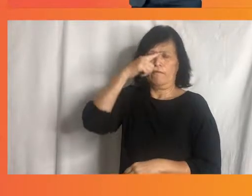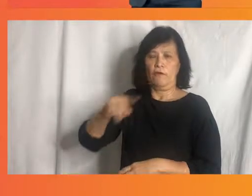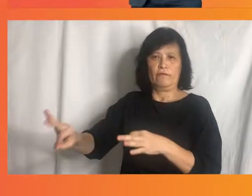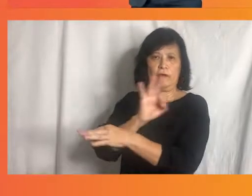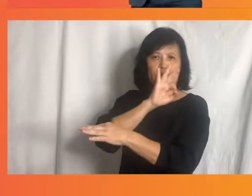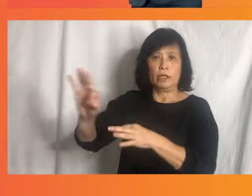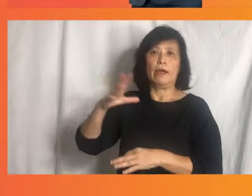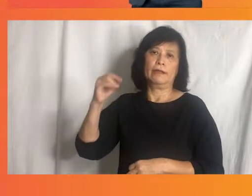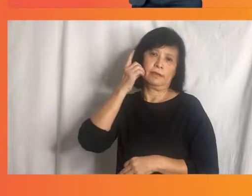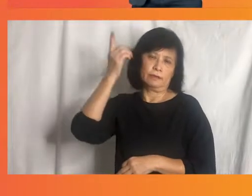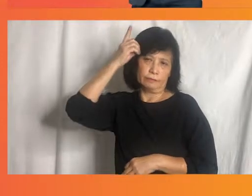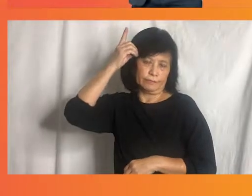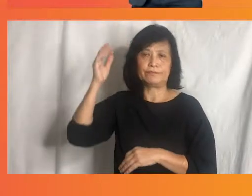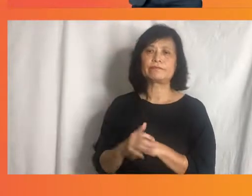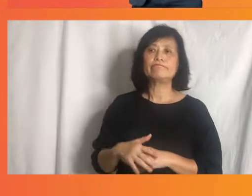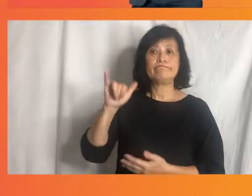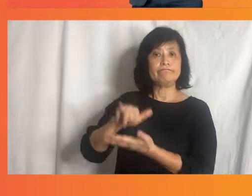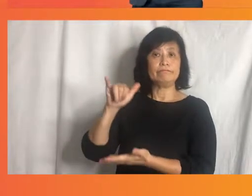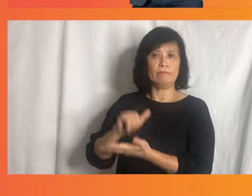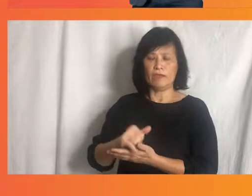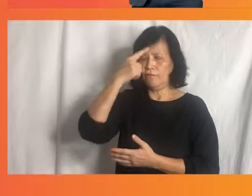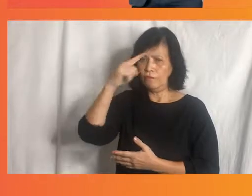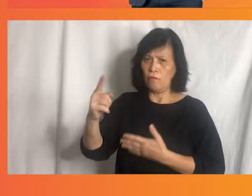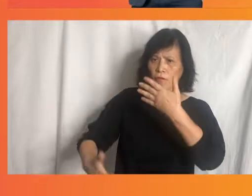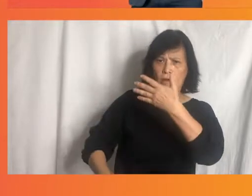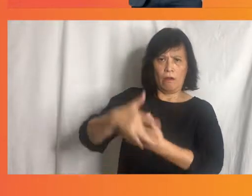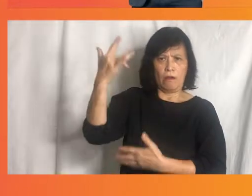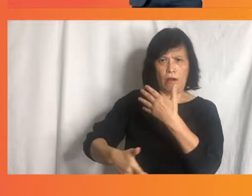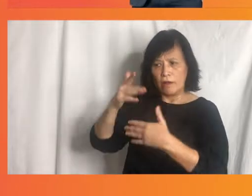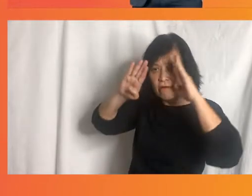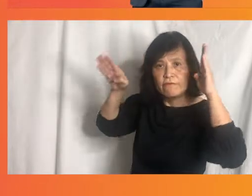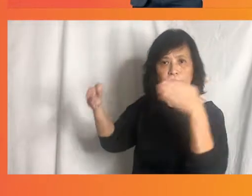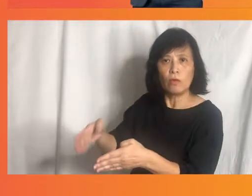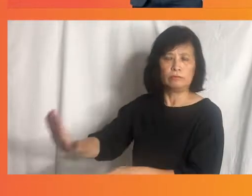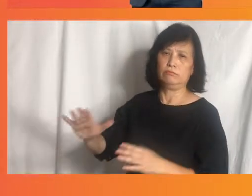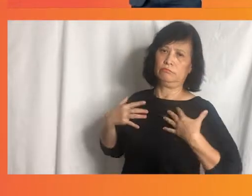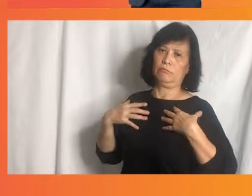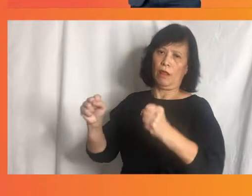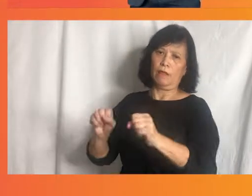adulthood. Therefore, early investment in their health is important.